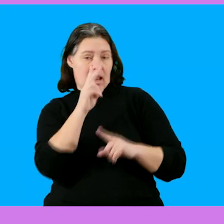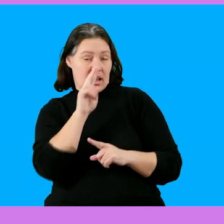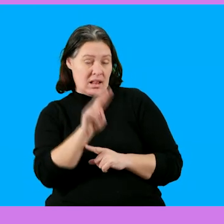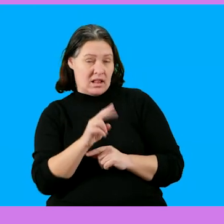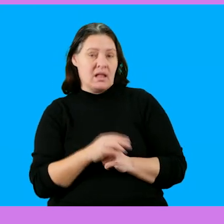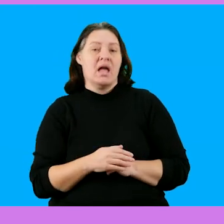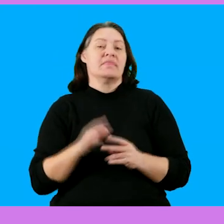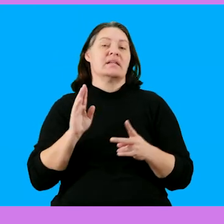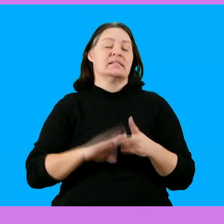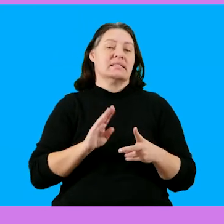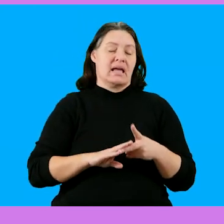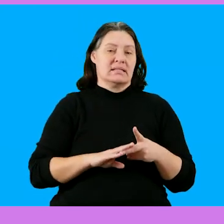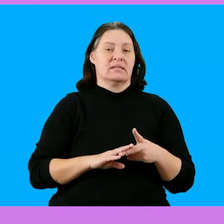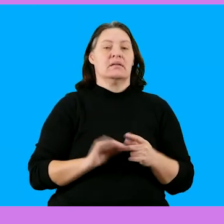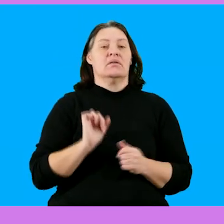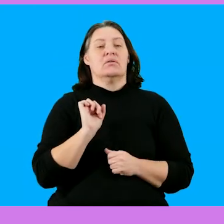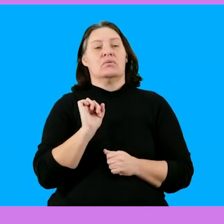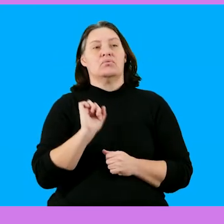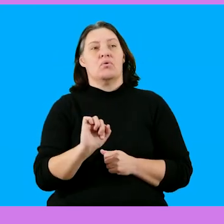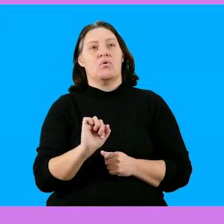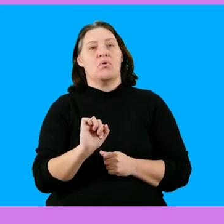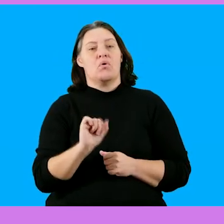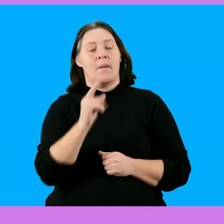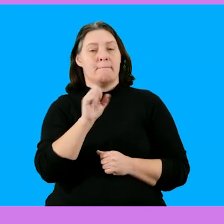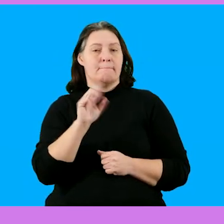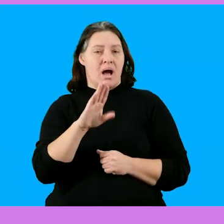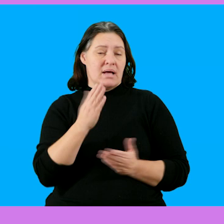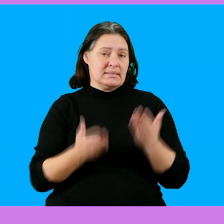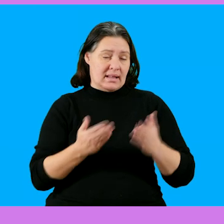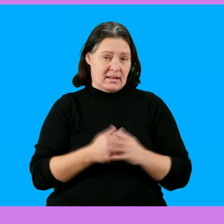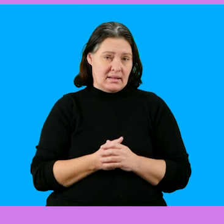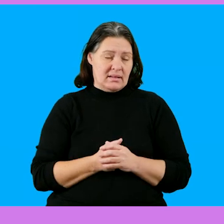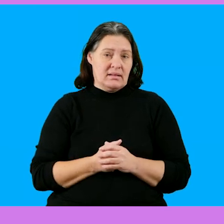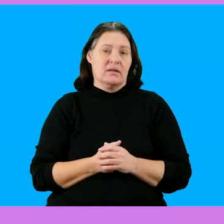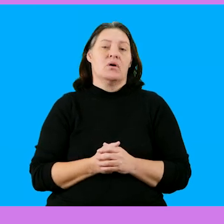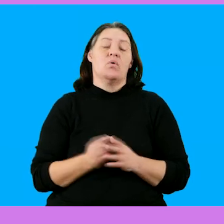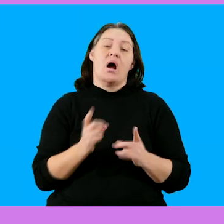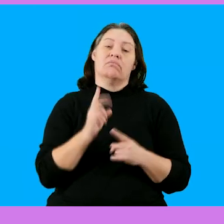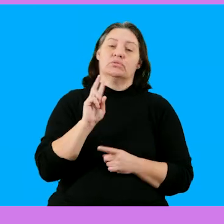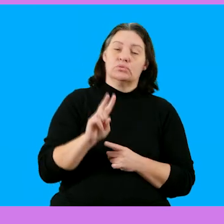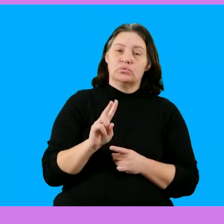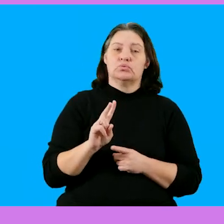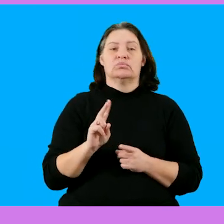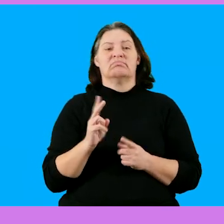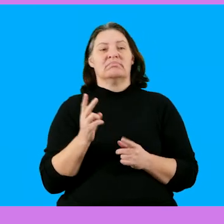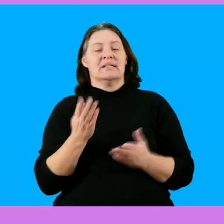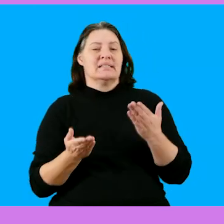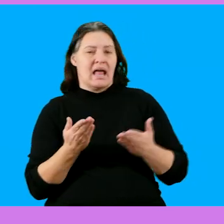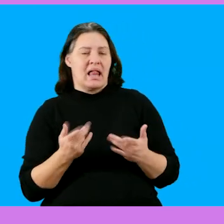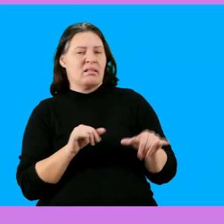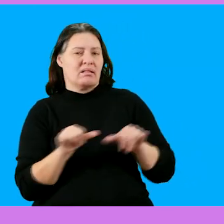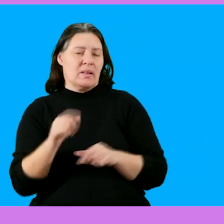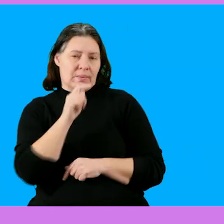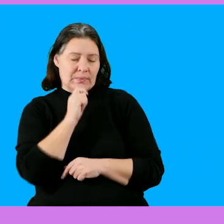be looking at. And then the second one will be your bar scale. So this is the two commonly types of scales that